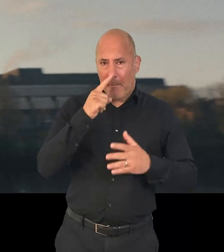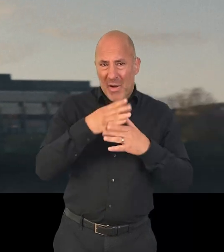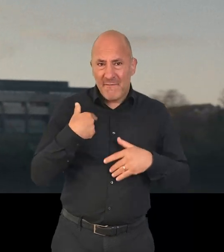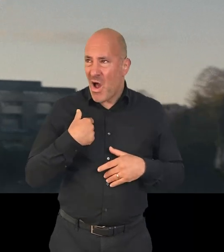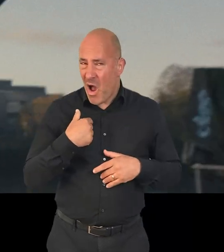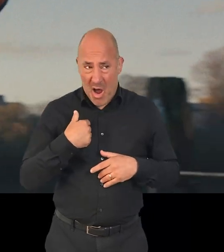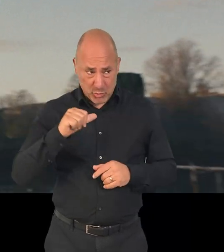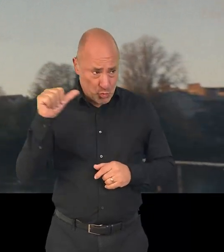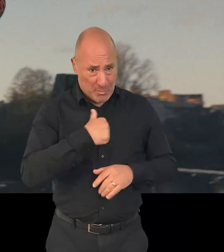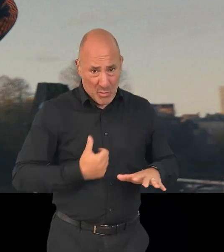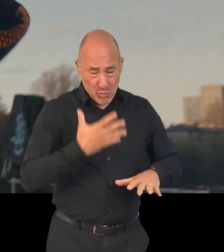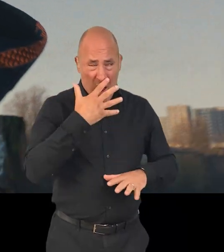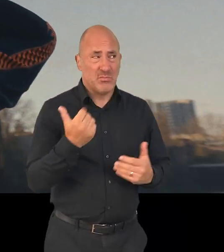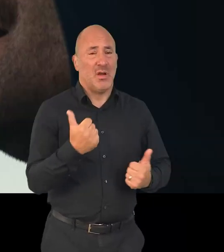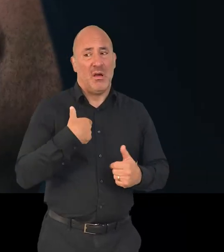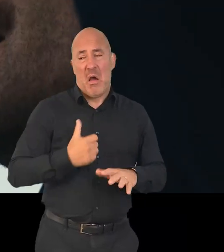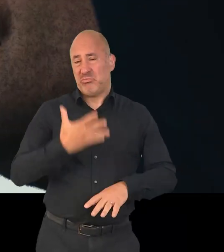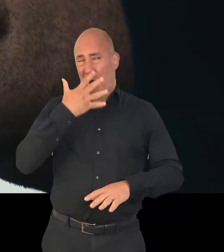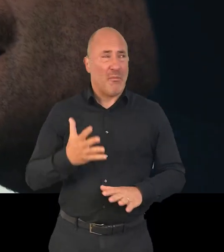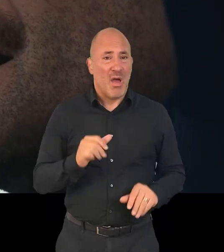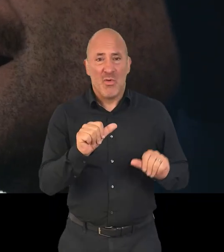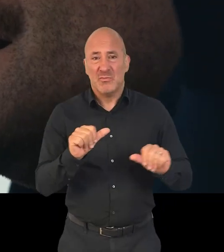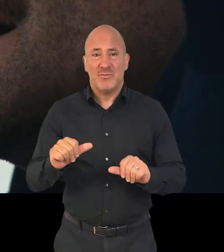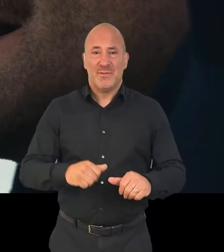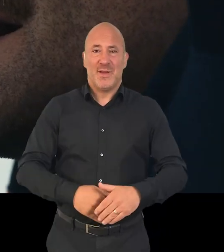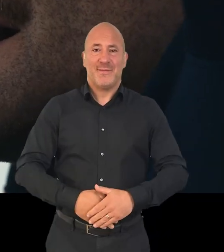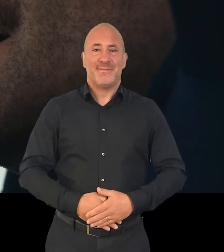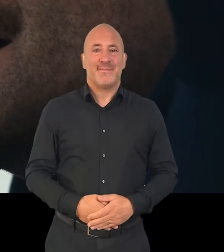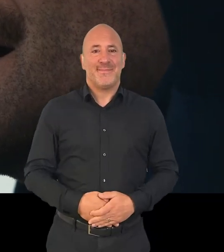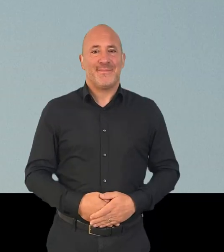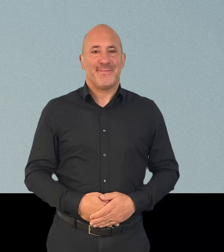of myself, or believe that I should be ashamed of that part of myself.